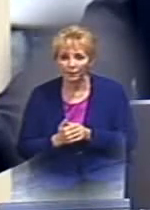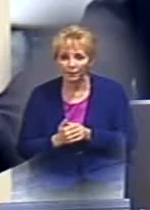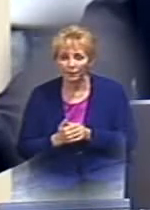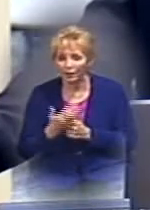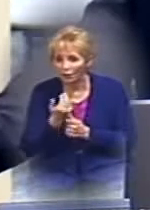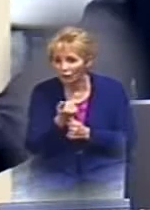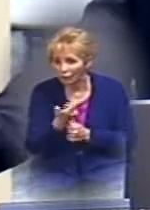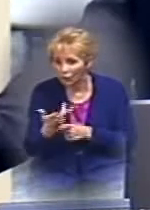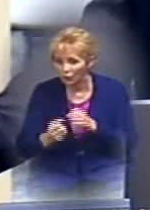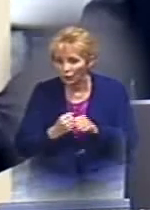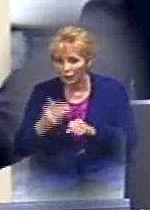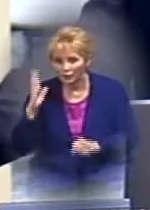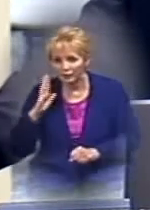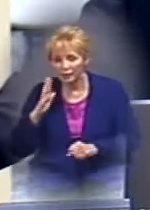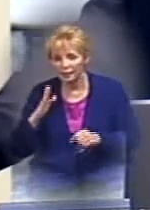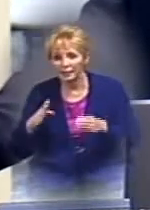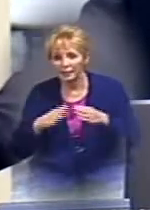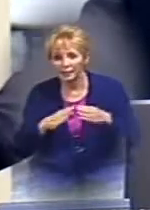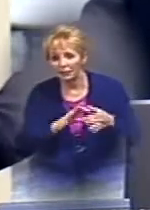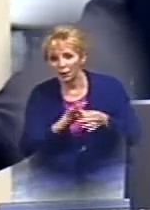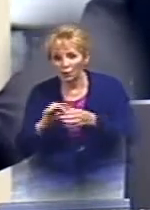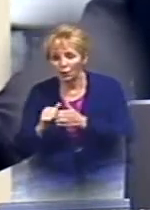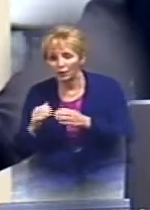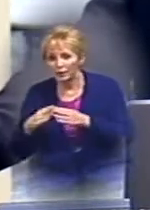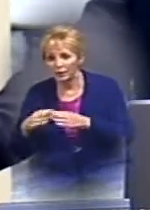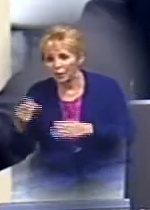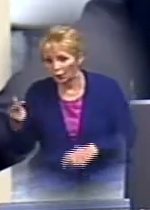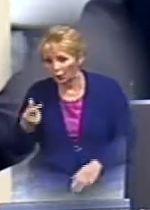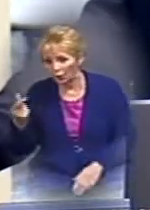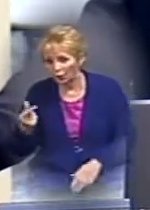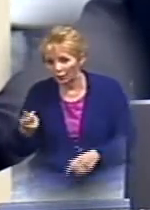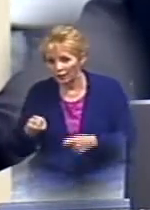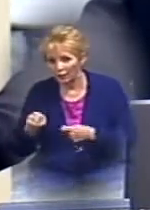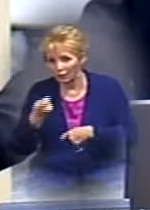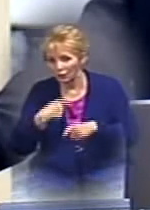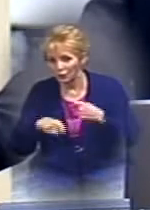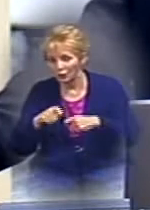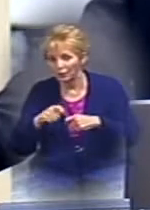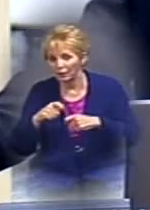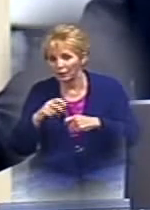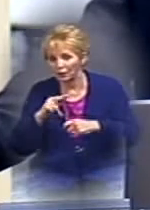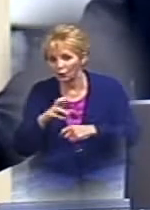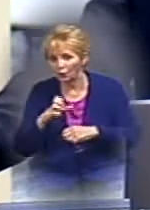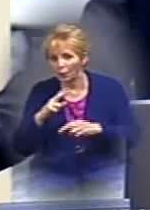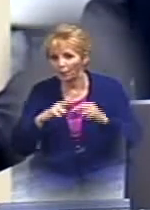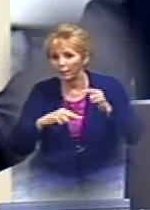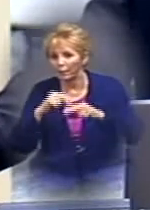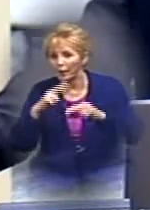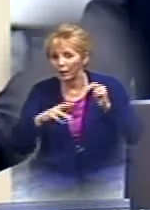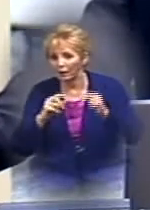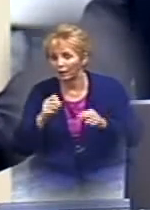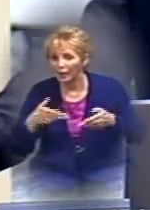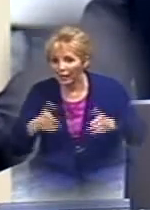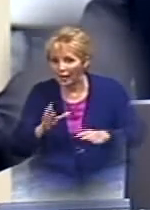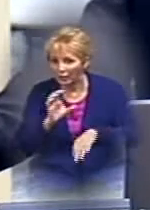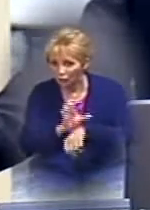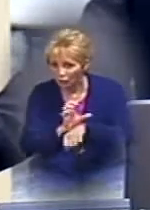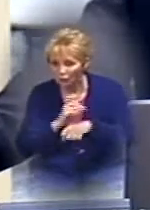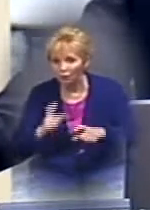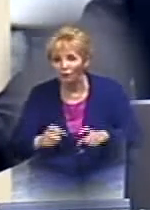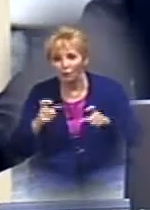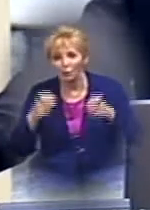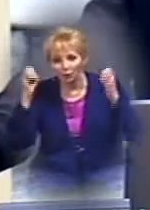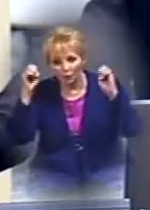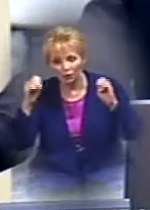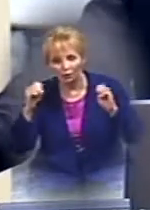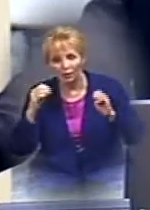Just a few years ago, the city partnered with the City of Greensboro to change the North Carolina Building Code to allow churches to provide